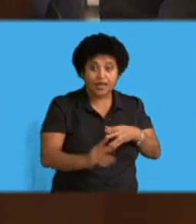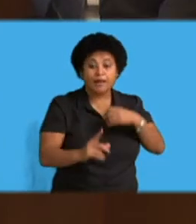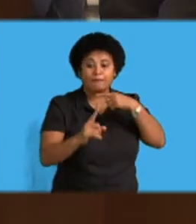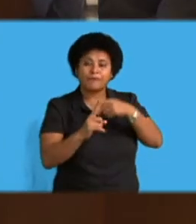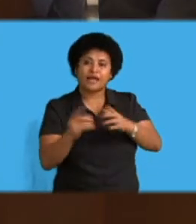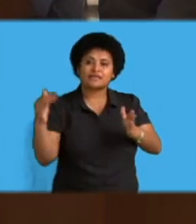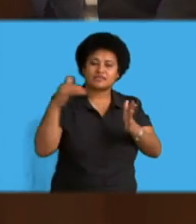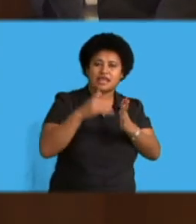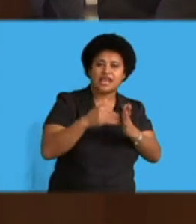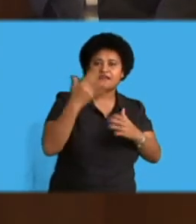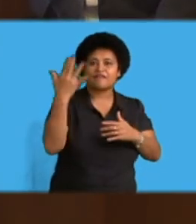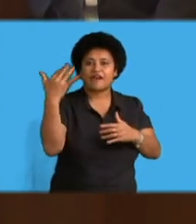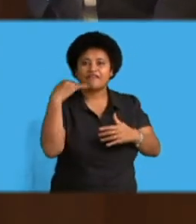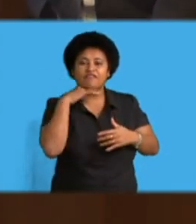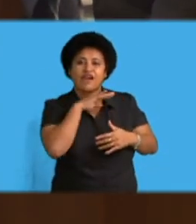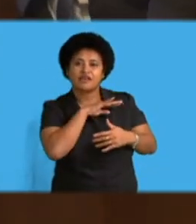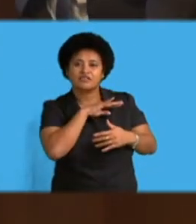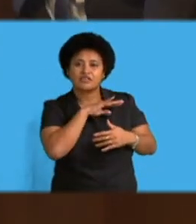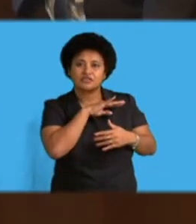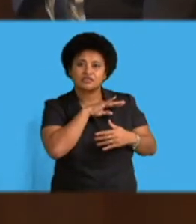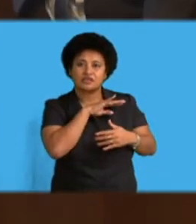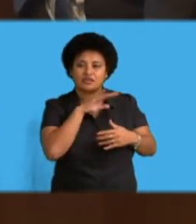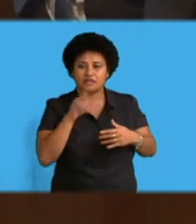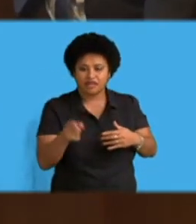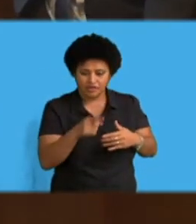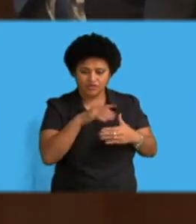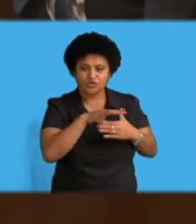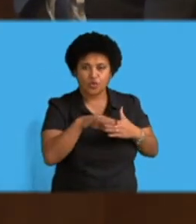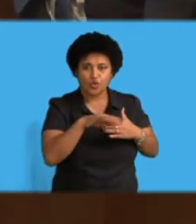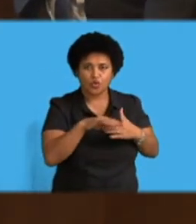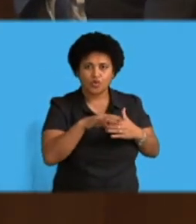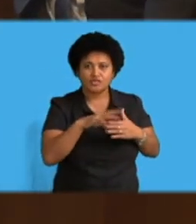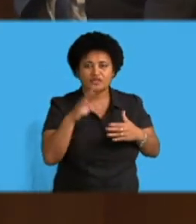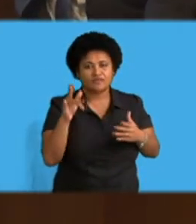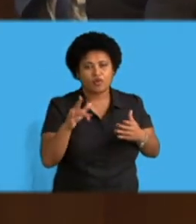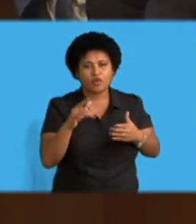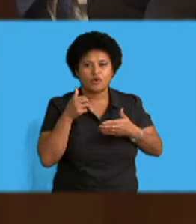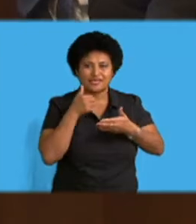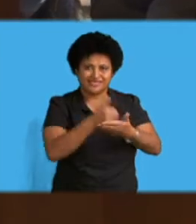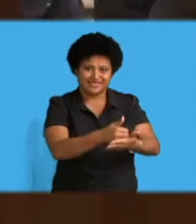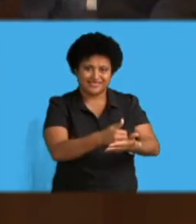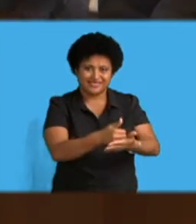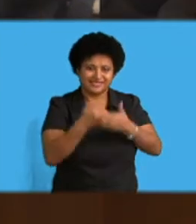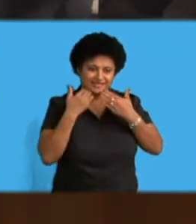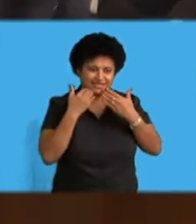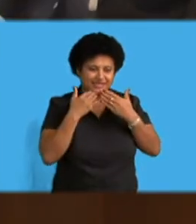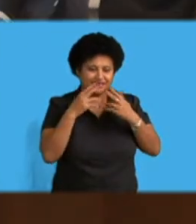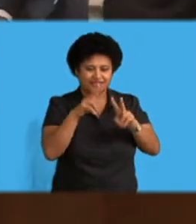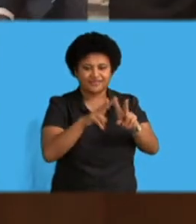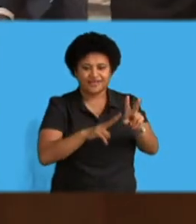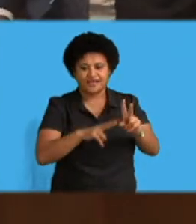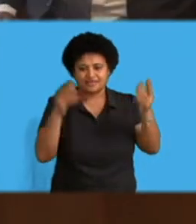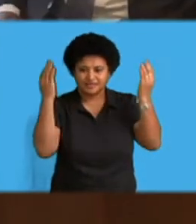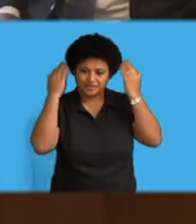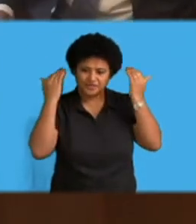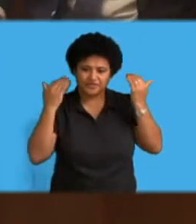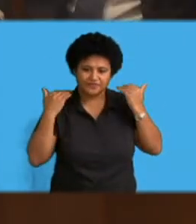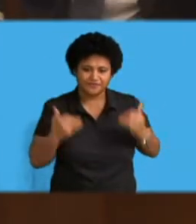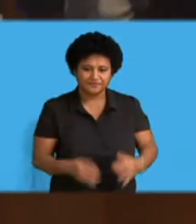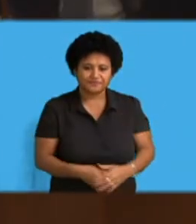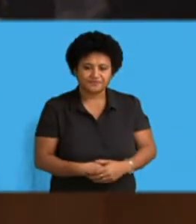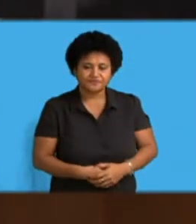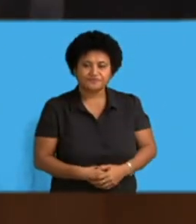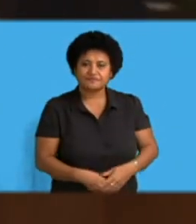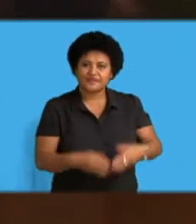$500,000 of US funds will be given for technical assistance. Thank you, Honourable Deputy Speaker. Thank you,